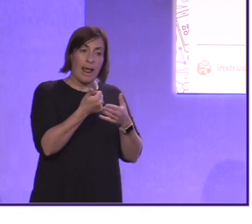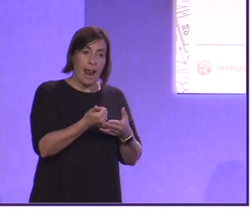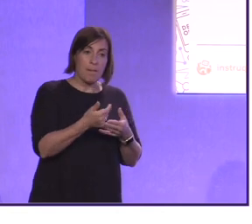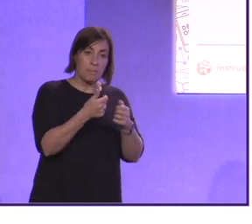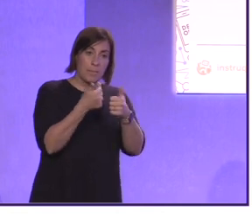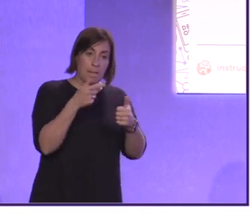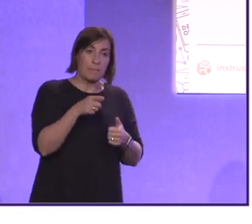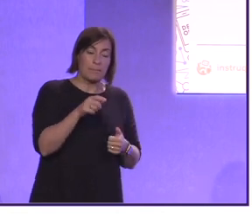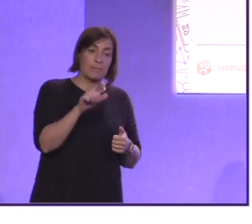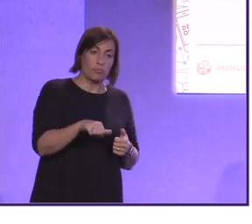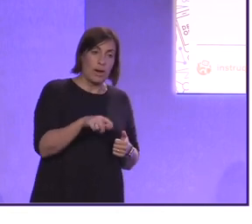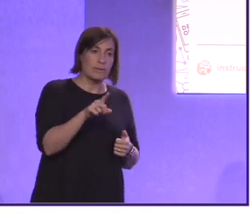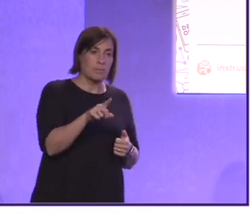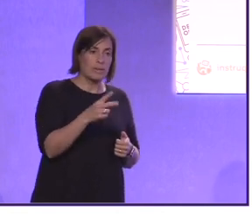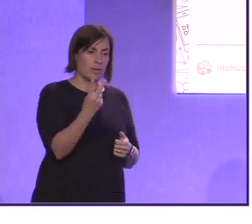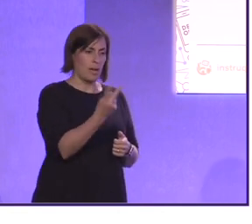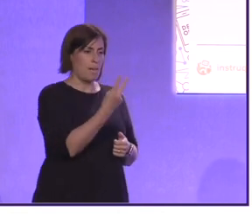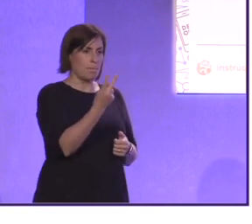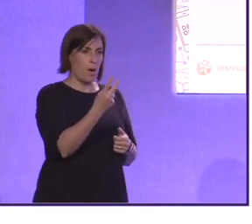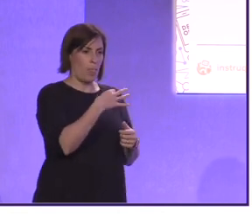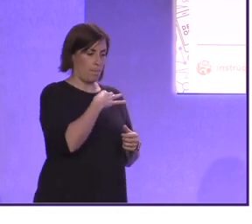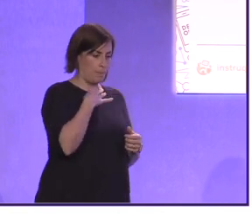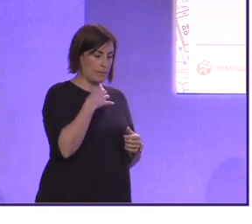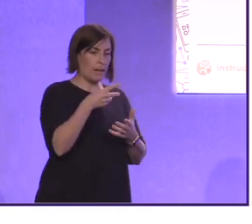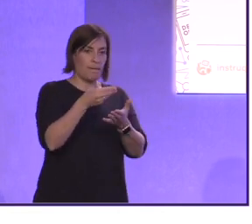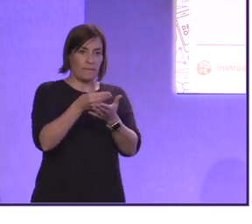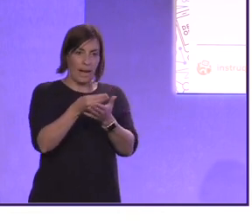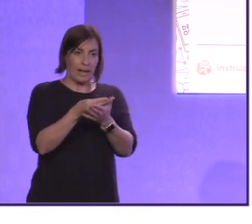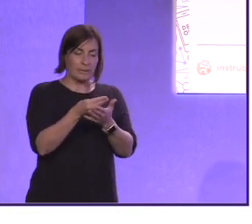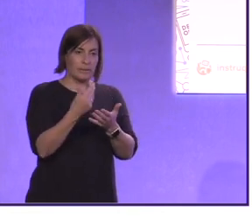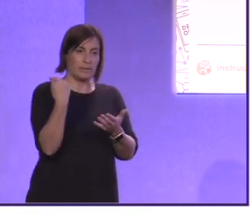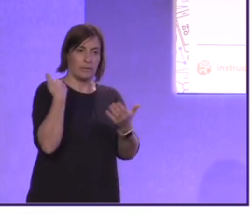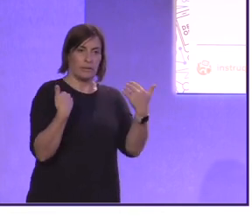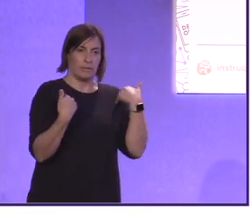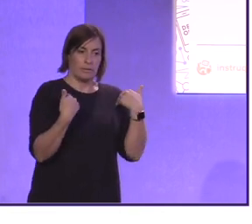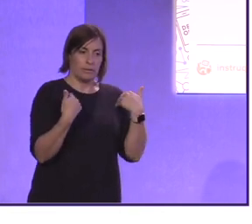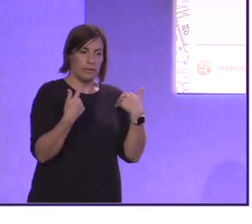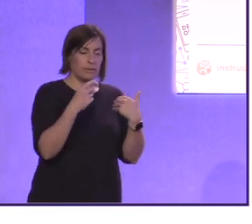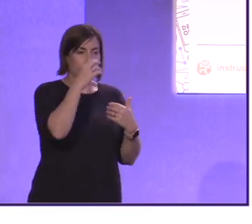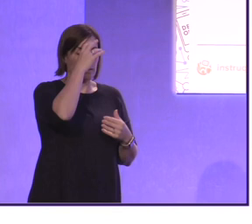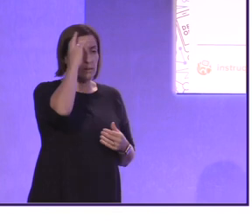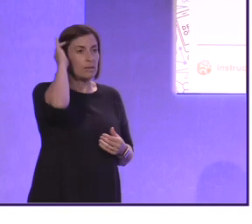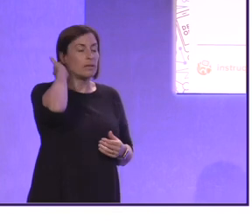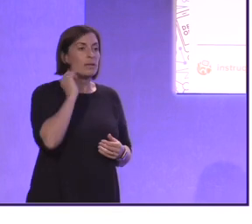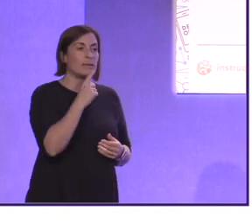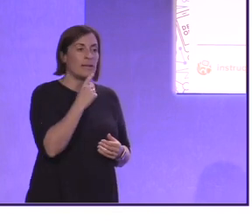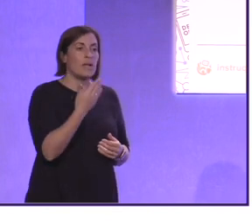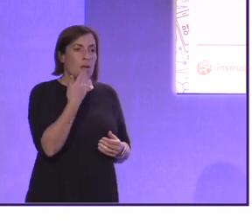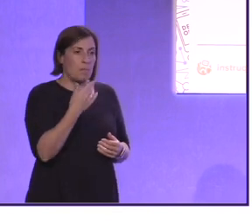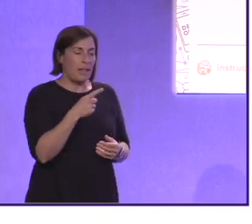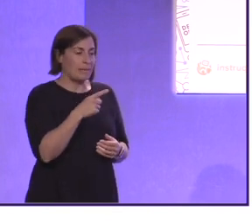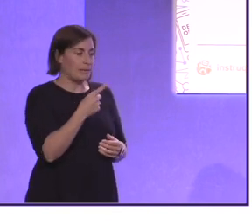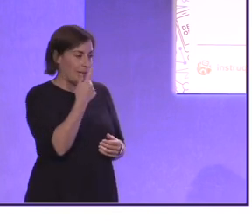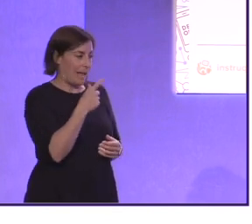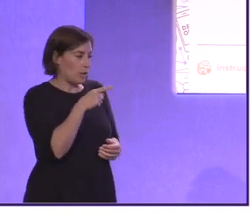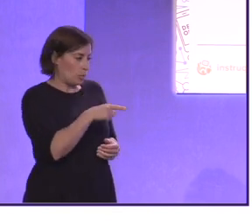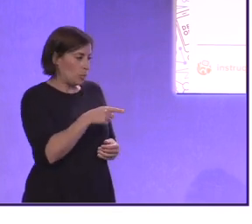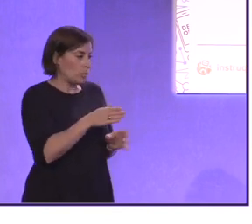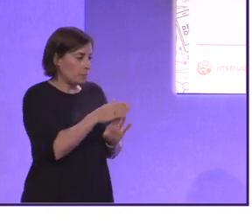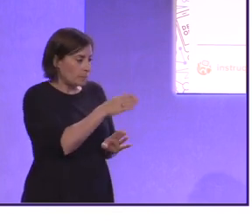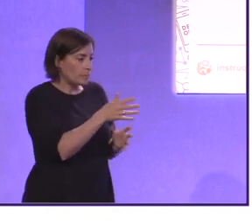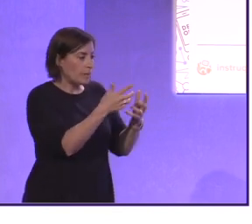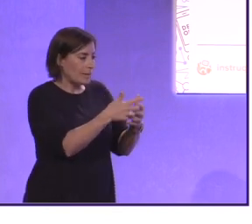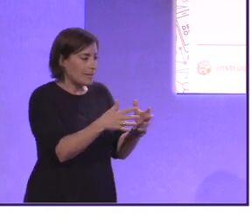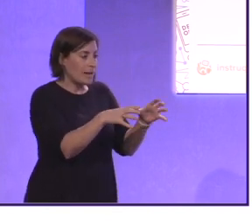But because these both clients came at this from a very technical perspective, their first brief is like, speak to our technical team, see how you can help them. Mm-hmm.